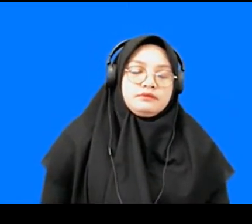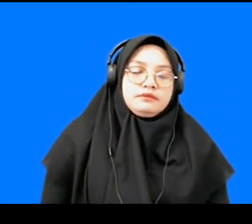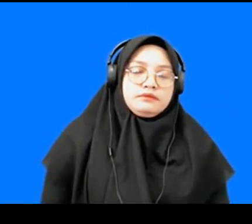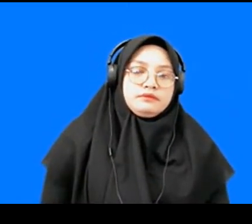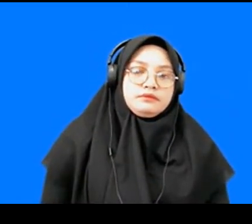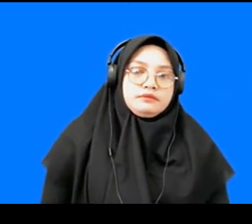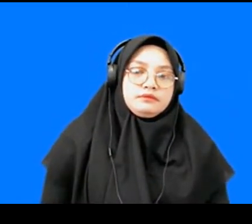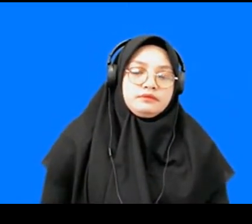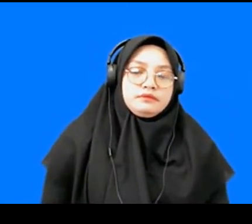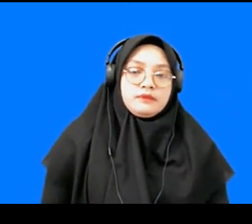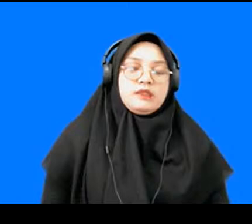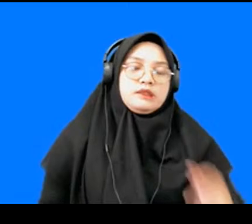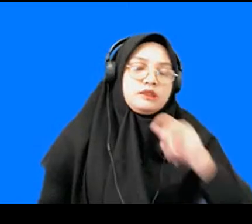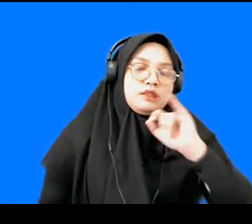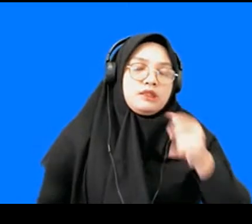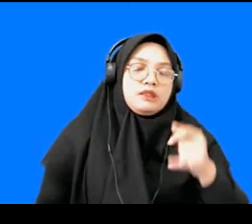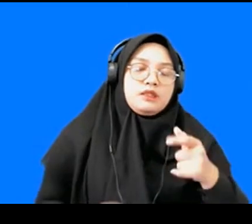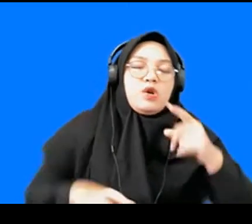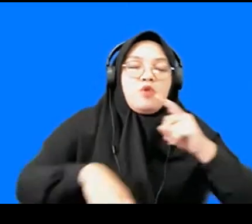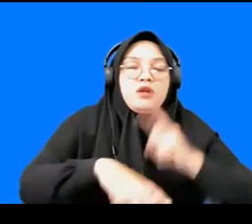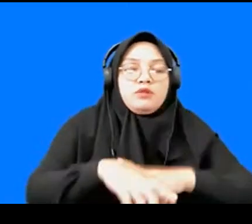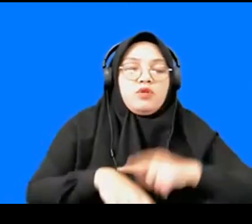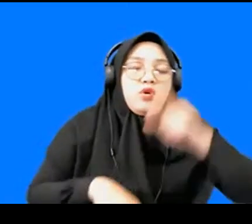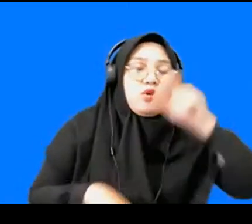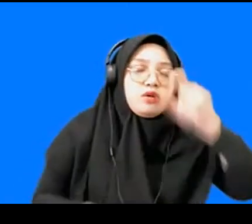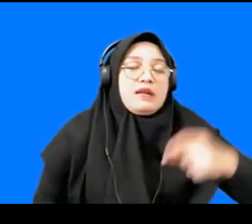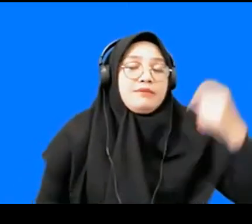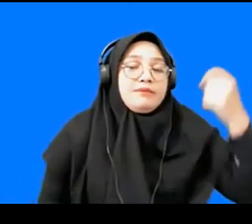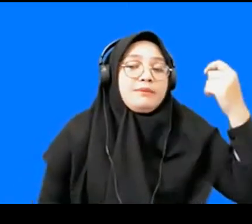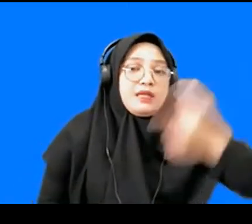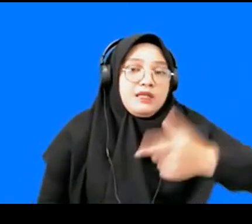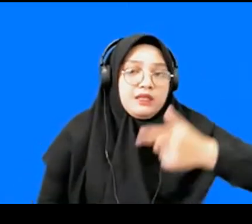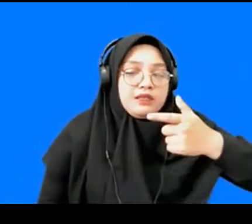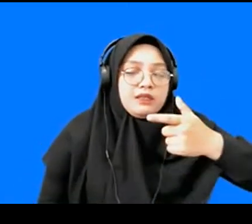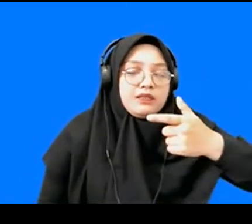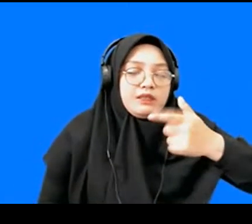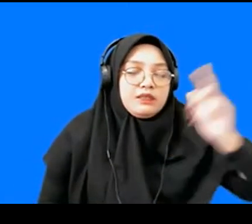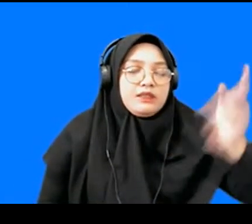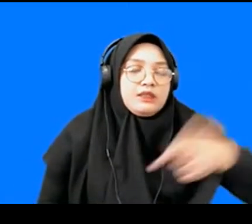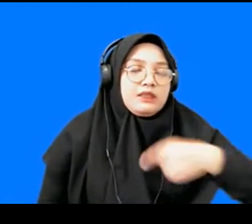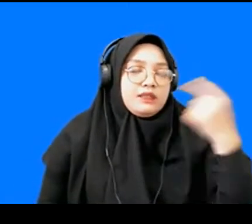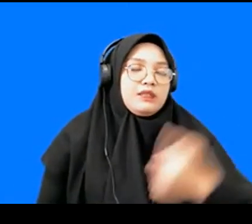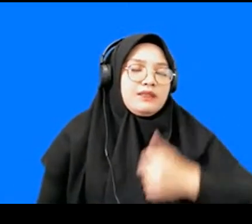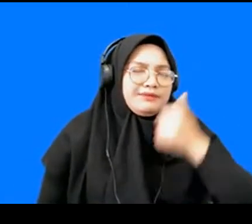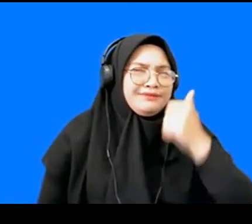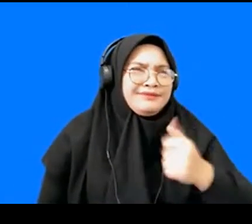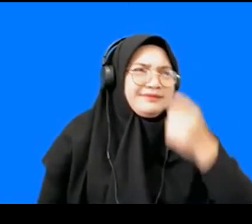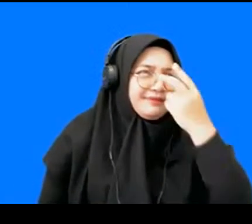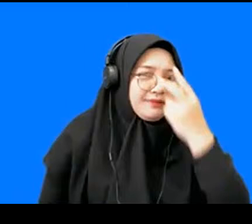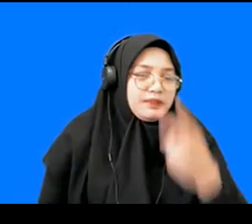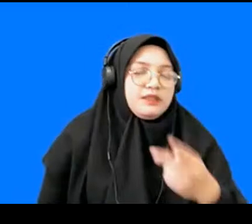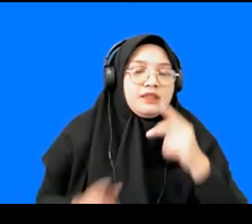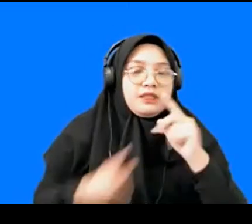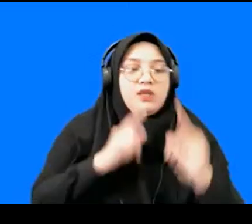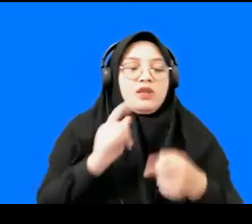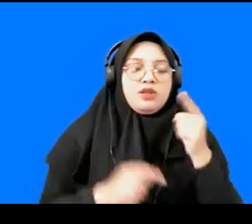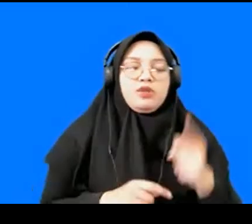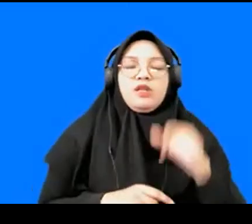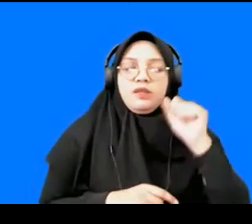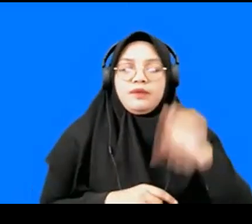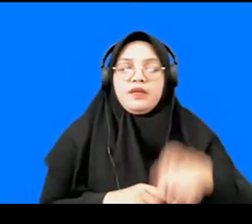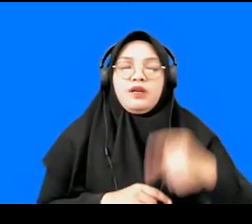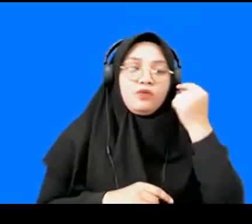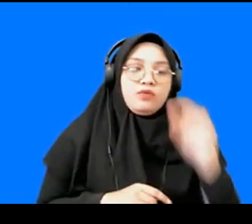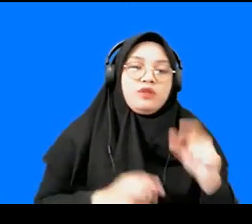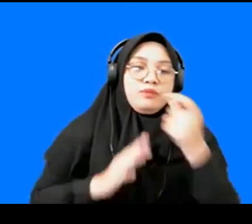the building a new school, we can see that like a basketball hall namely with the wealth taxpayer